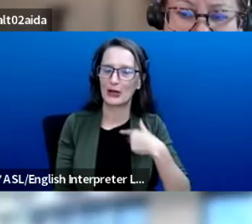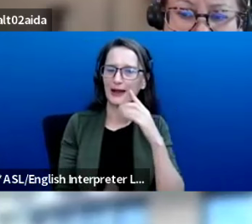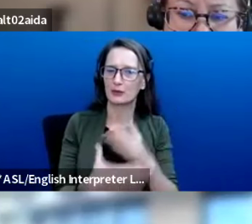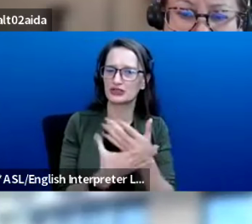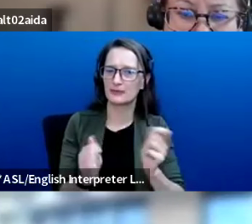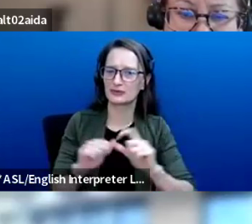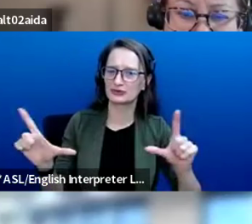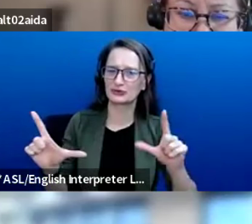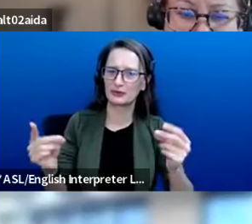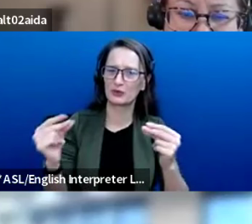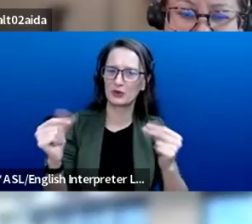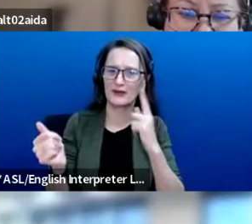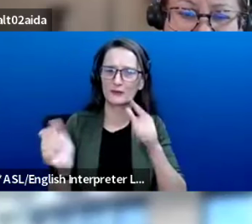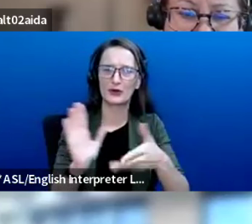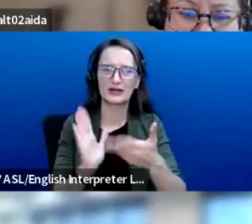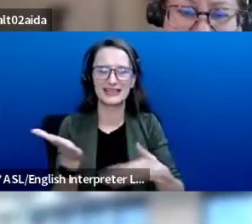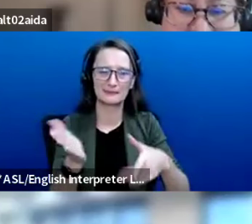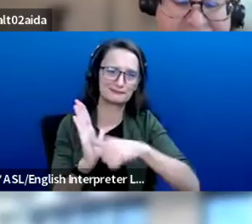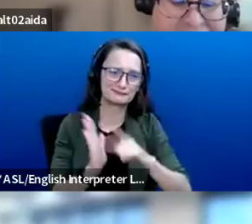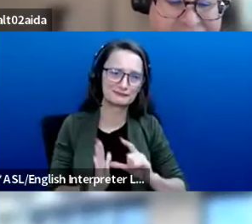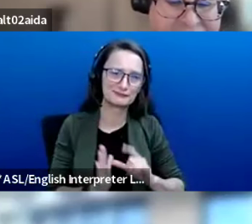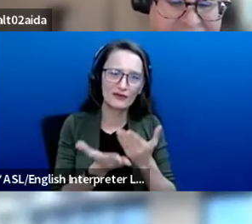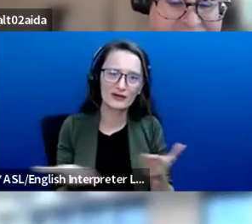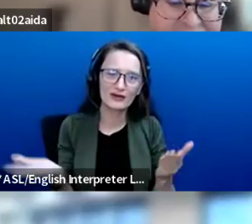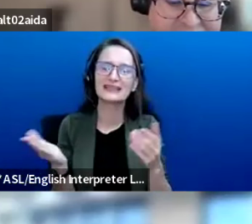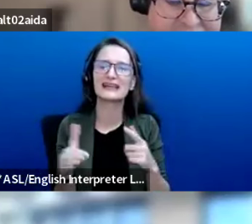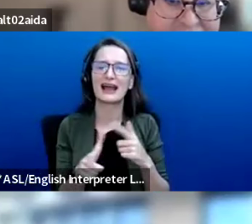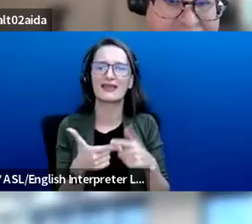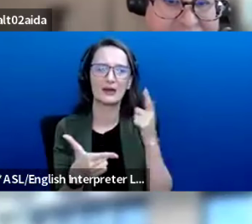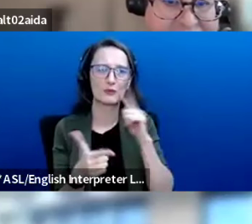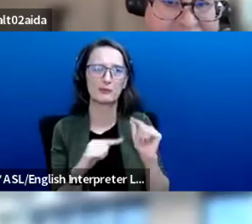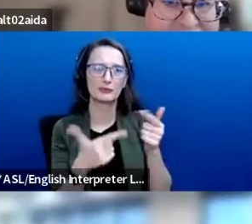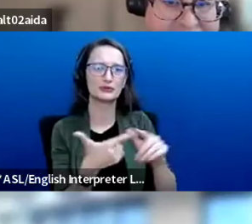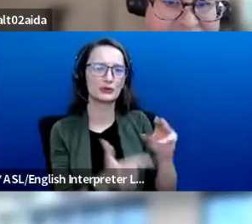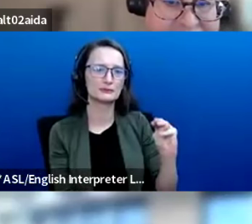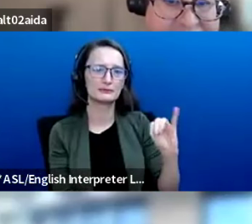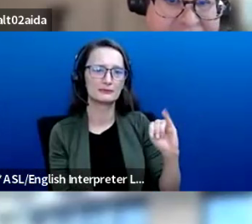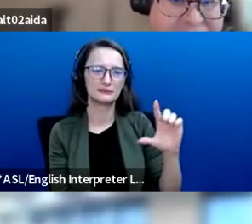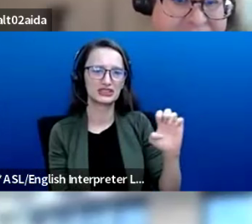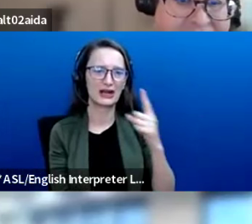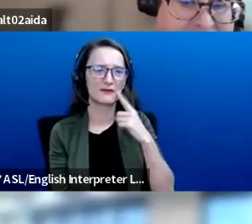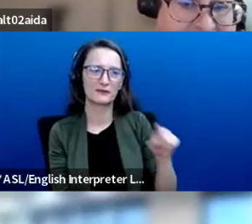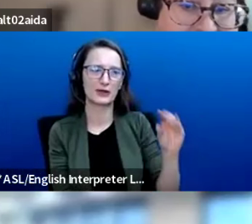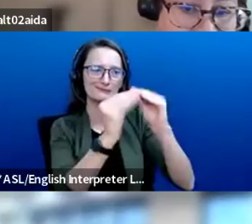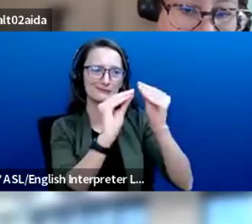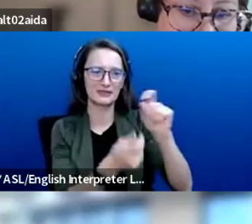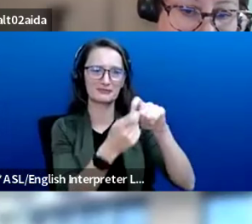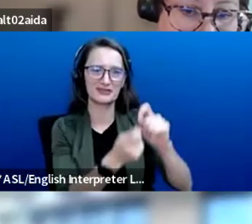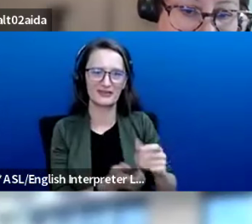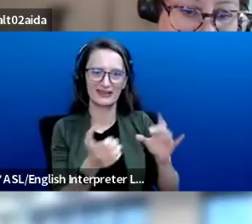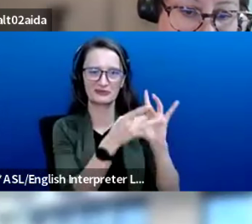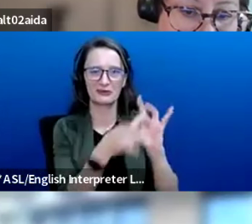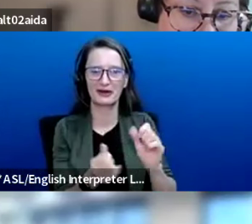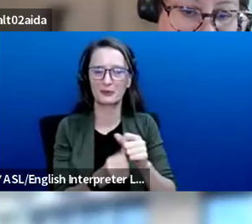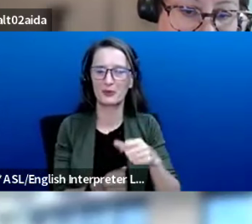overview stuff. And then I'm going to throw it to you, Michelle, for some specifics on our numbers as it relates to both the